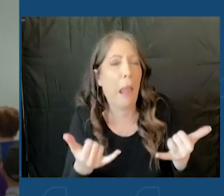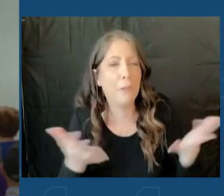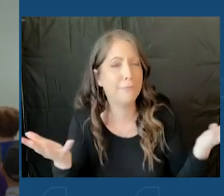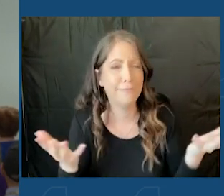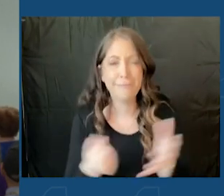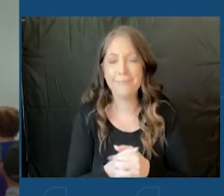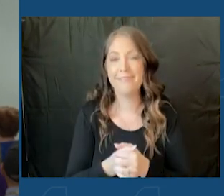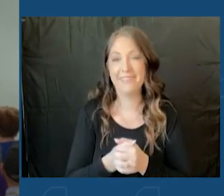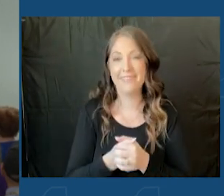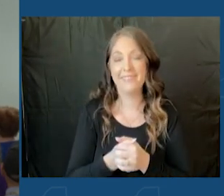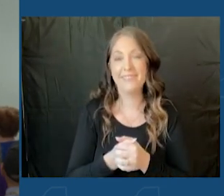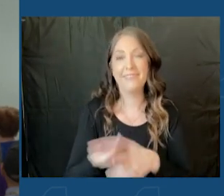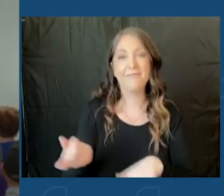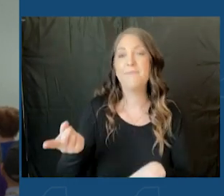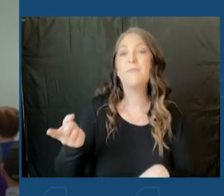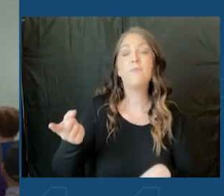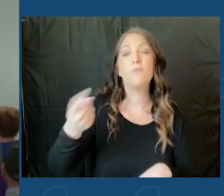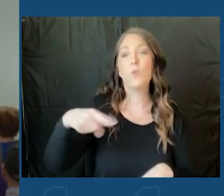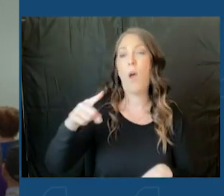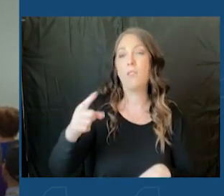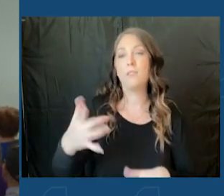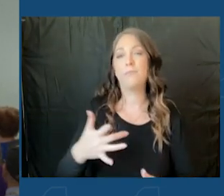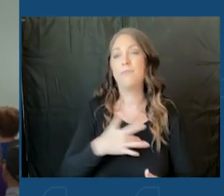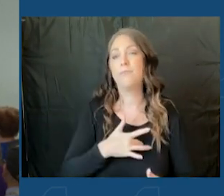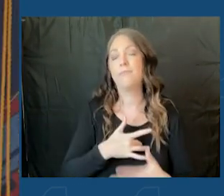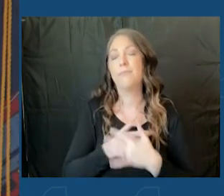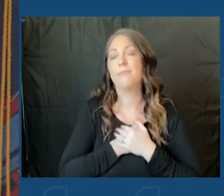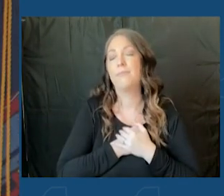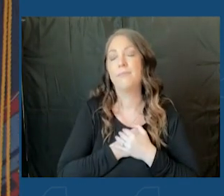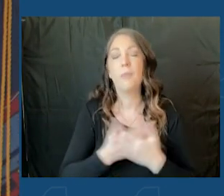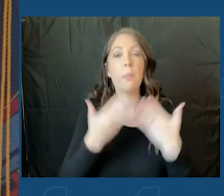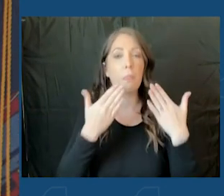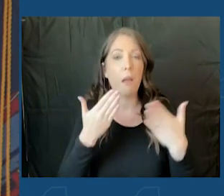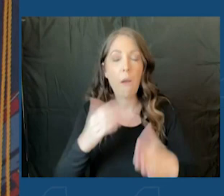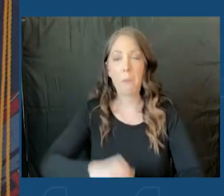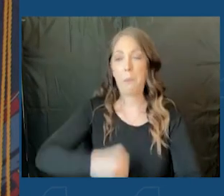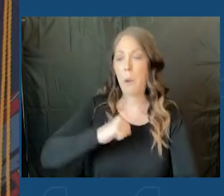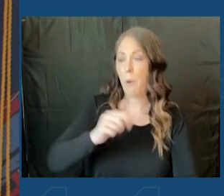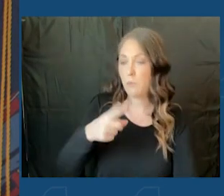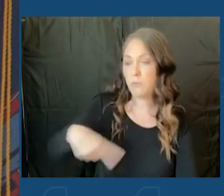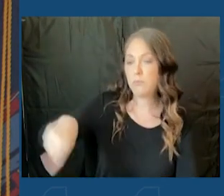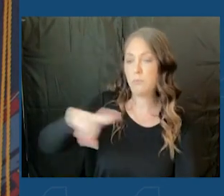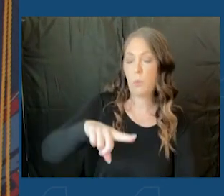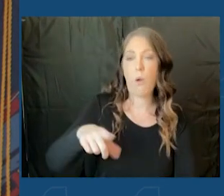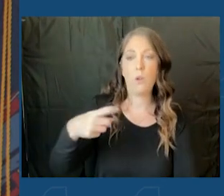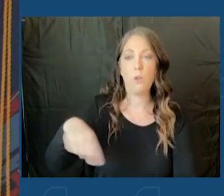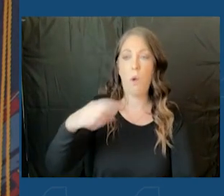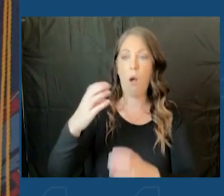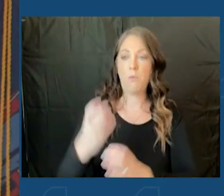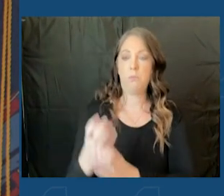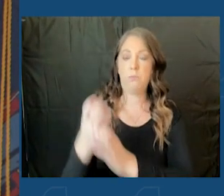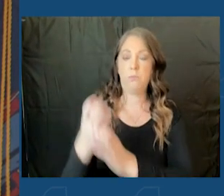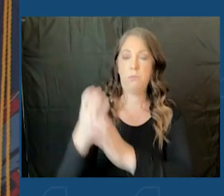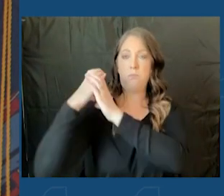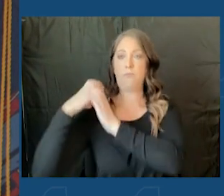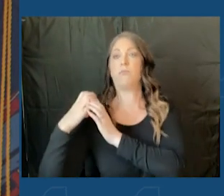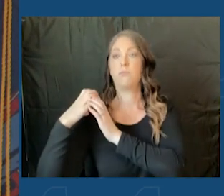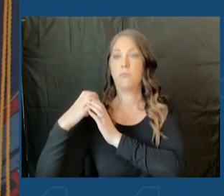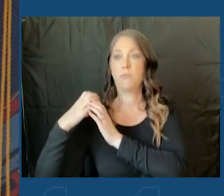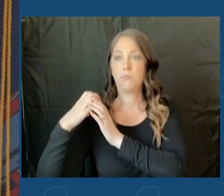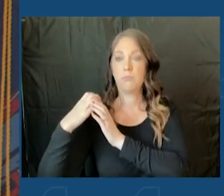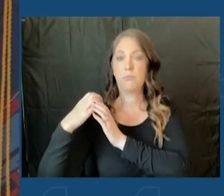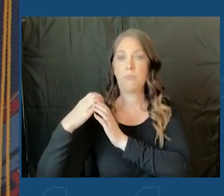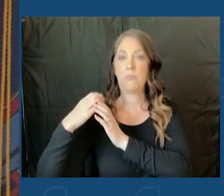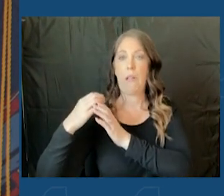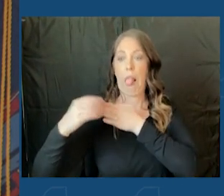You are all just in my heart. I'm so proud of every one of you. You all have taken on the challenge of governing during some challenging